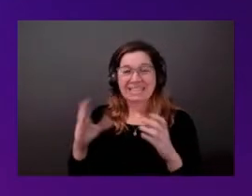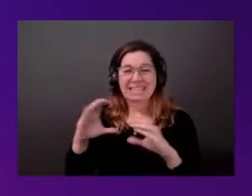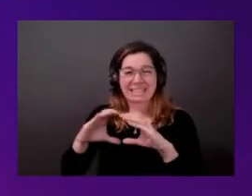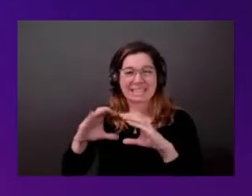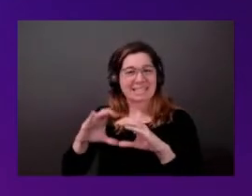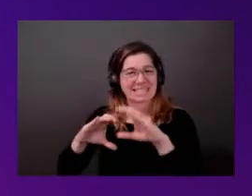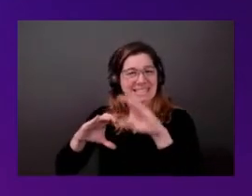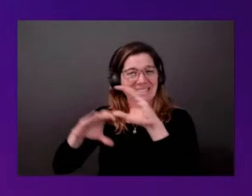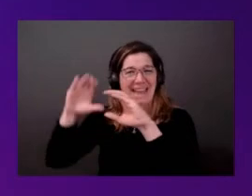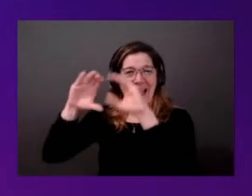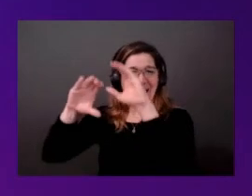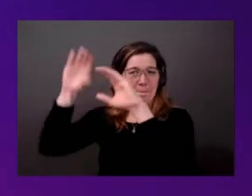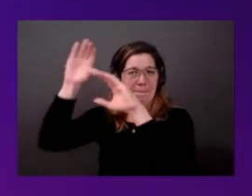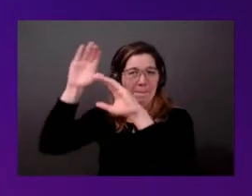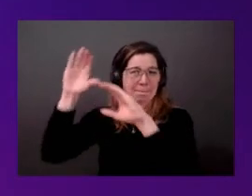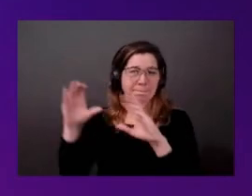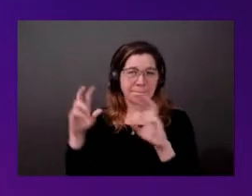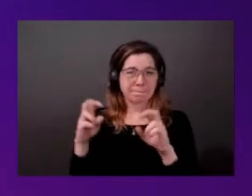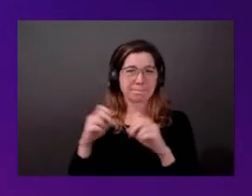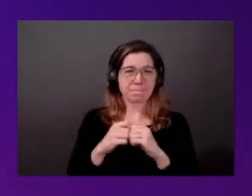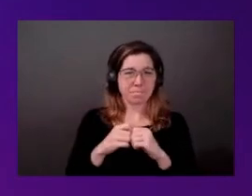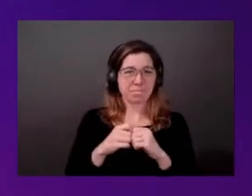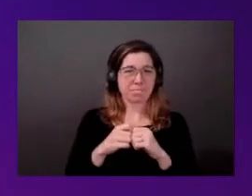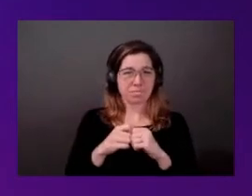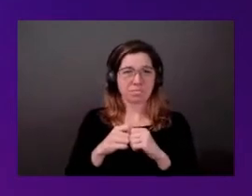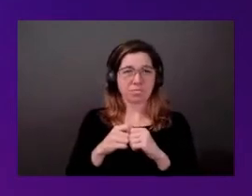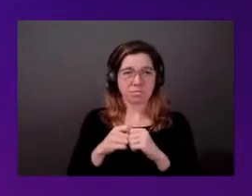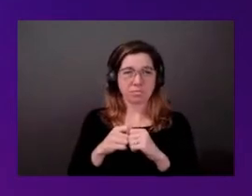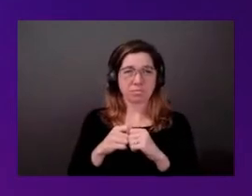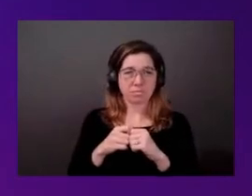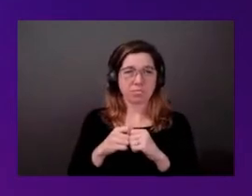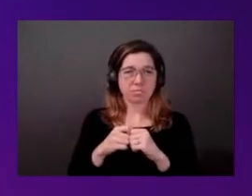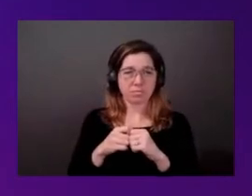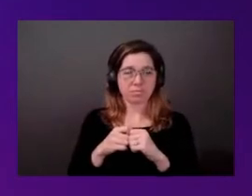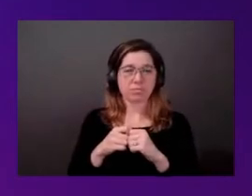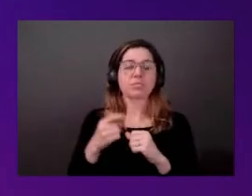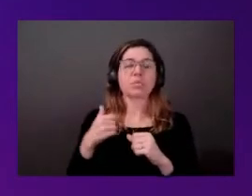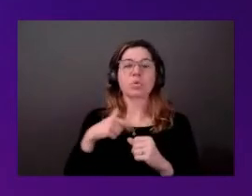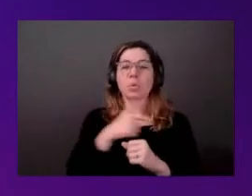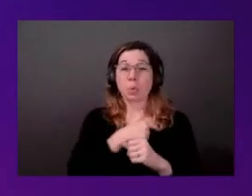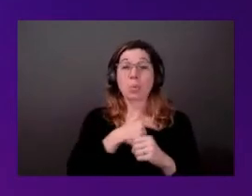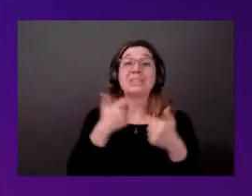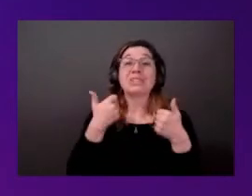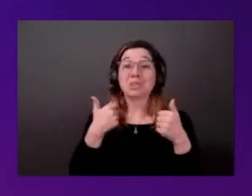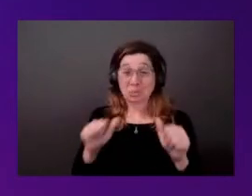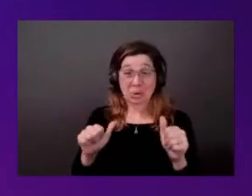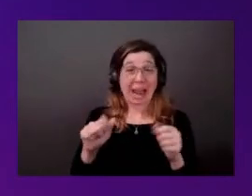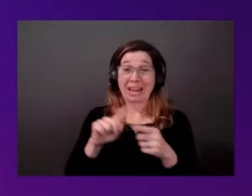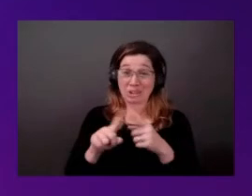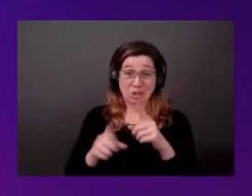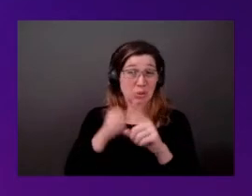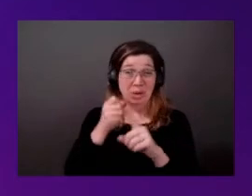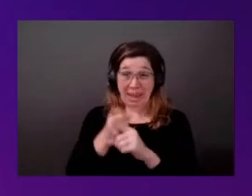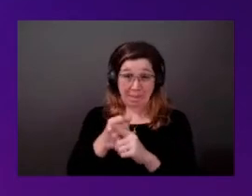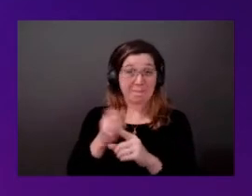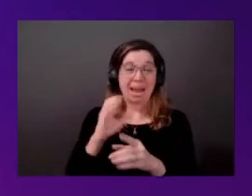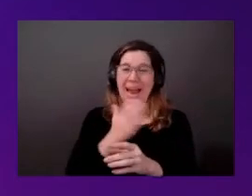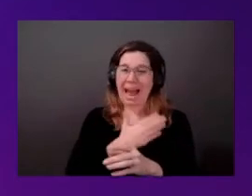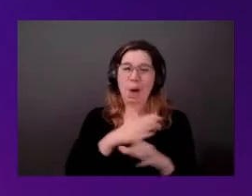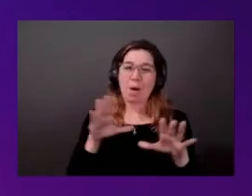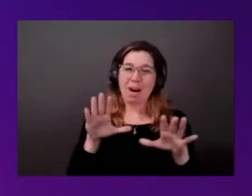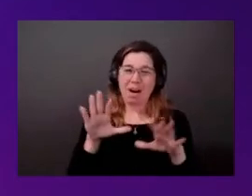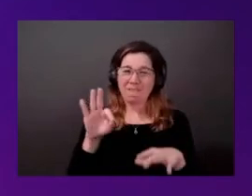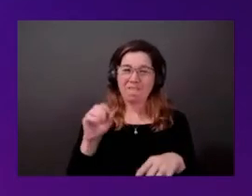we are today in that journey is trying to give our customers a more smaller footprint. So we are bringing the RAN application itself on top